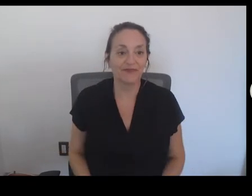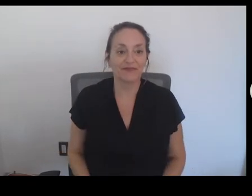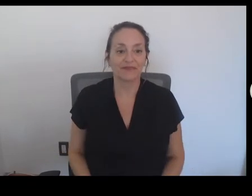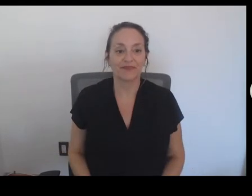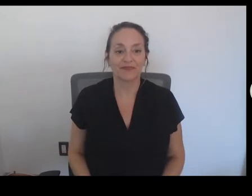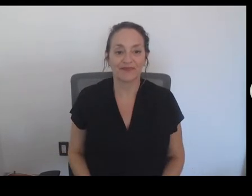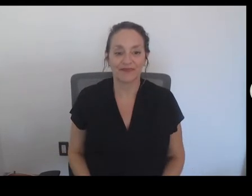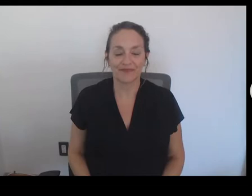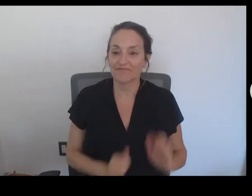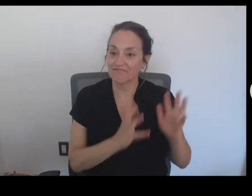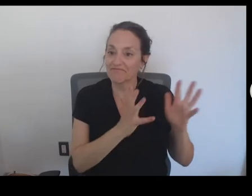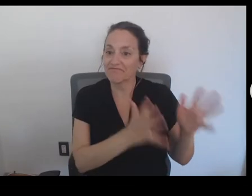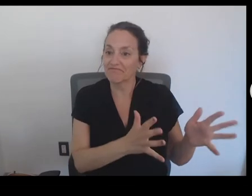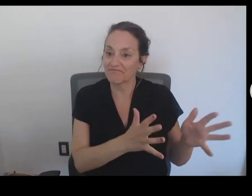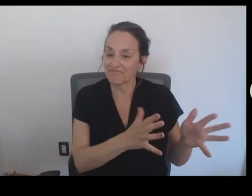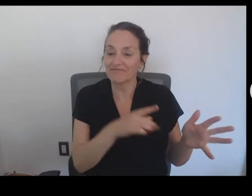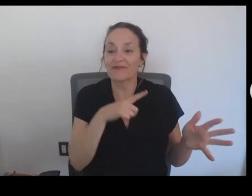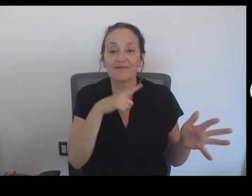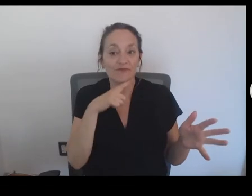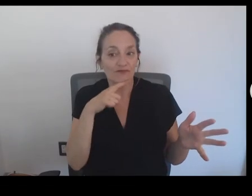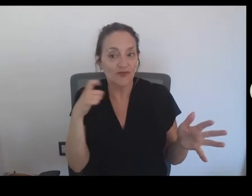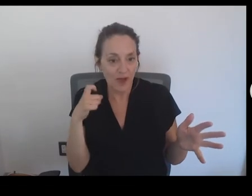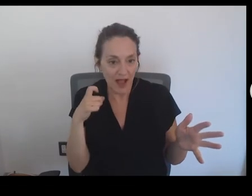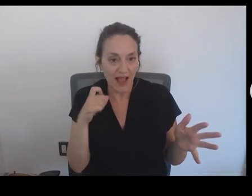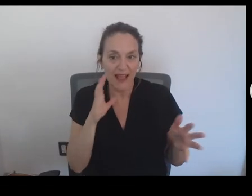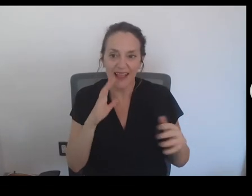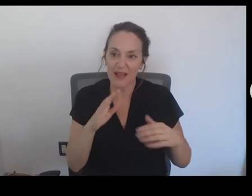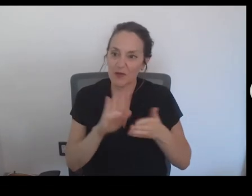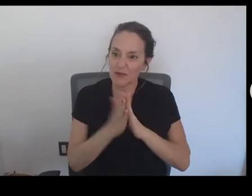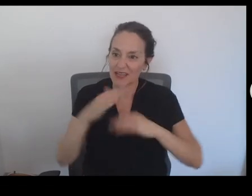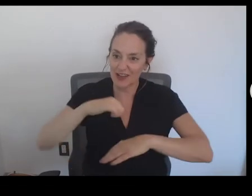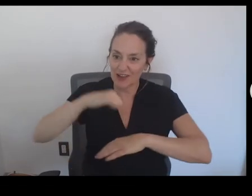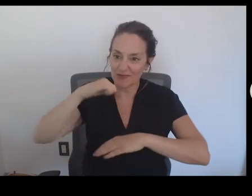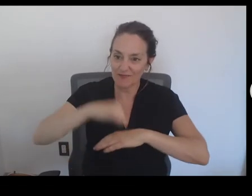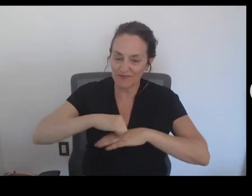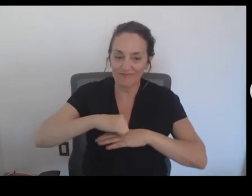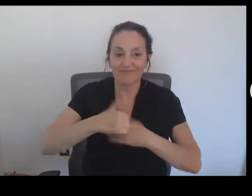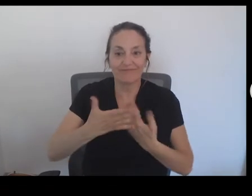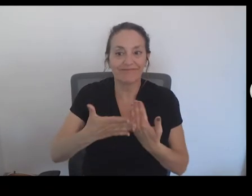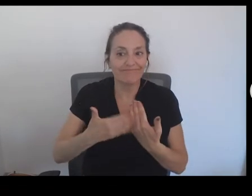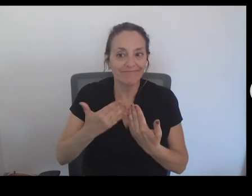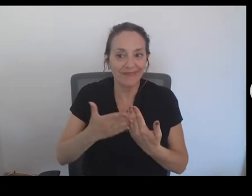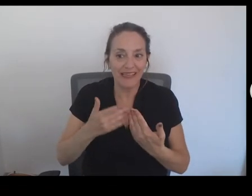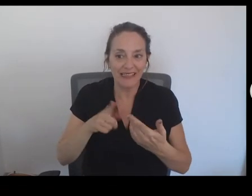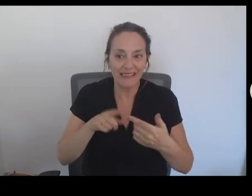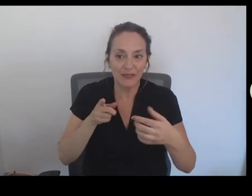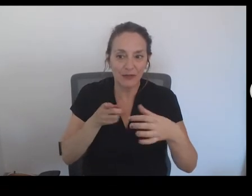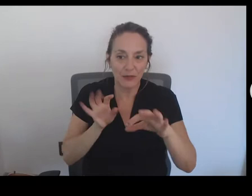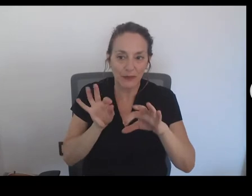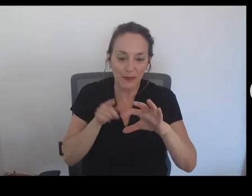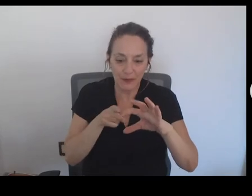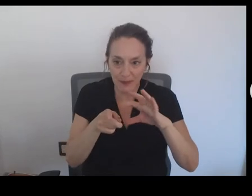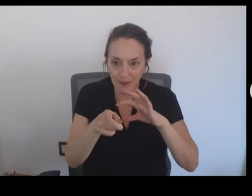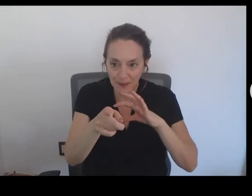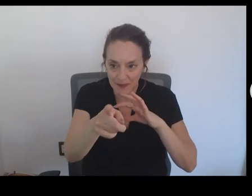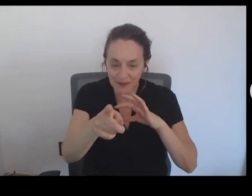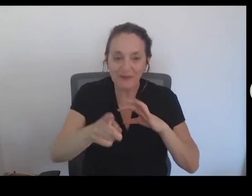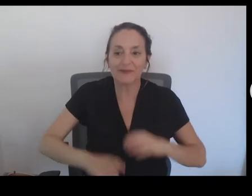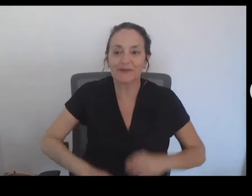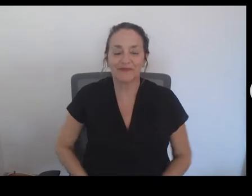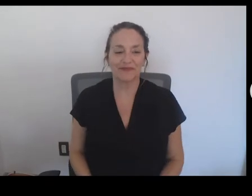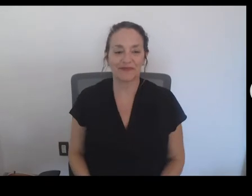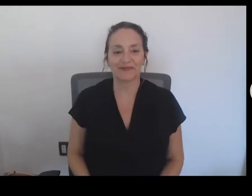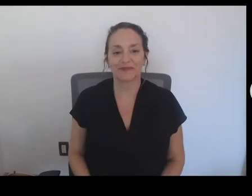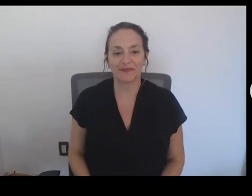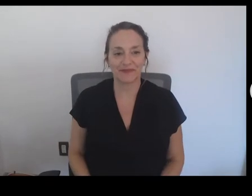and then set it off to the side to dry until it's hard, because then you'll have a stiff needle, which will